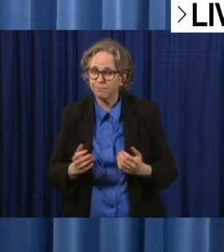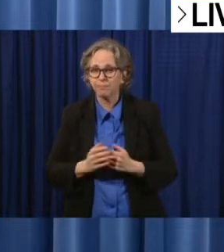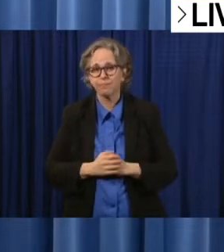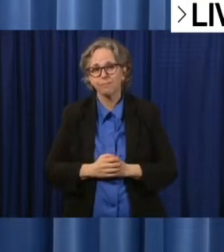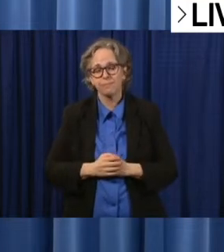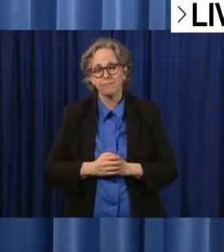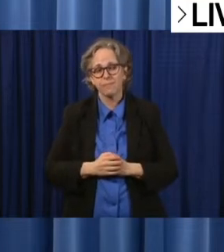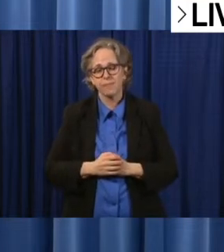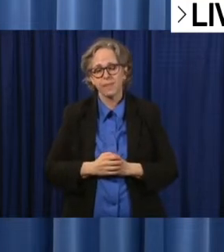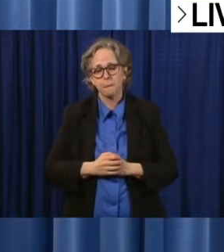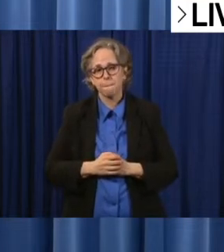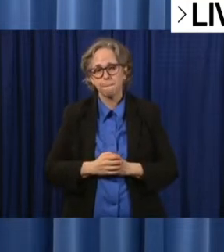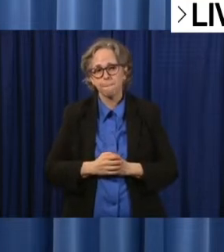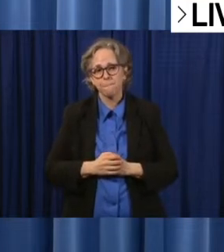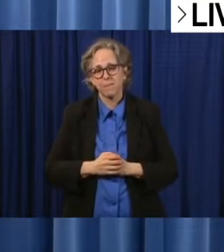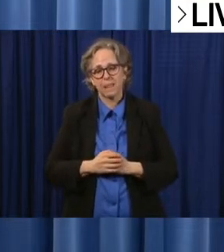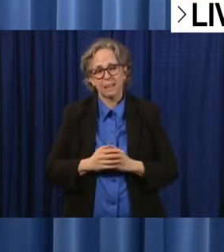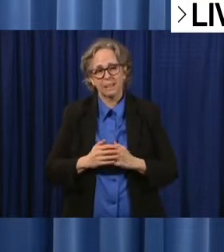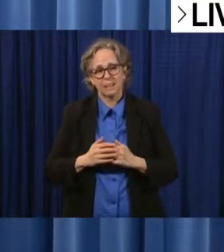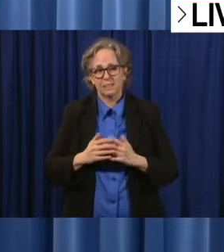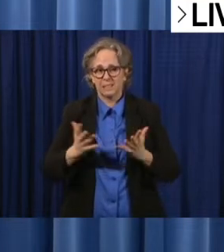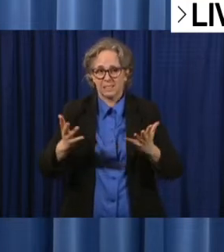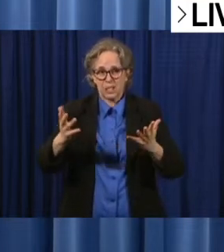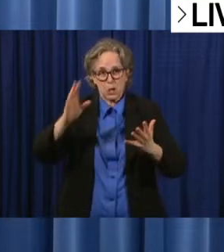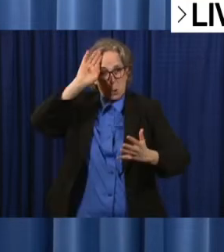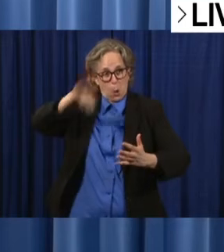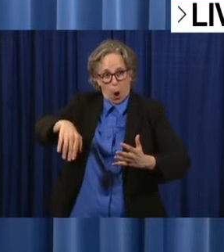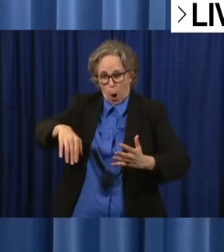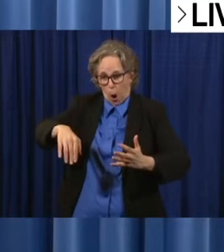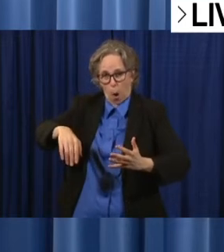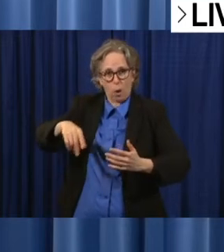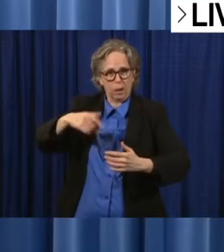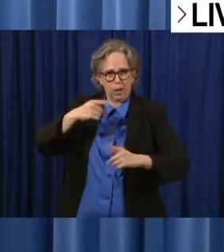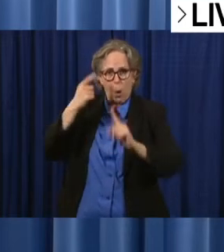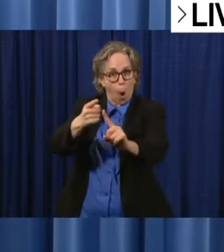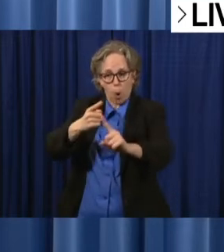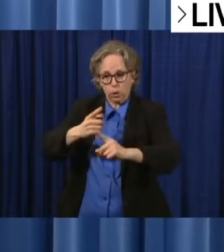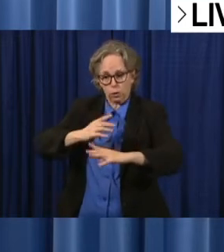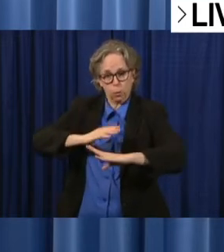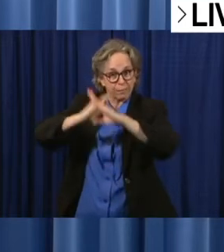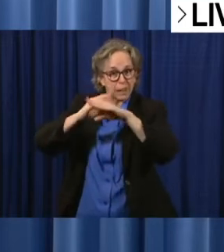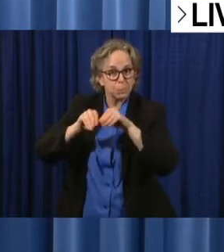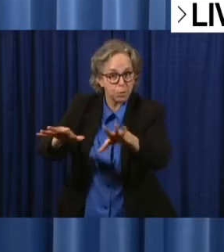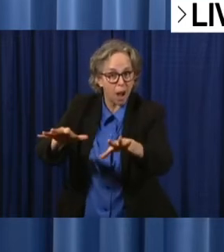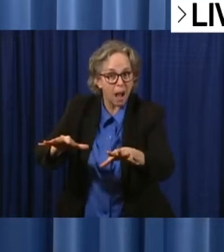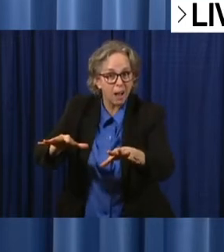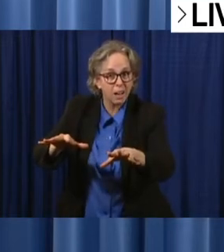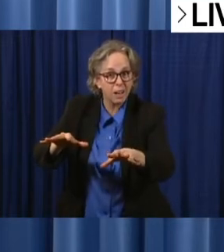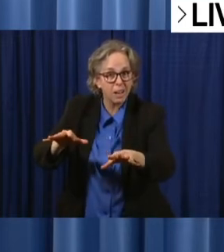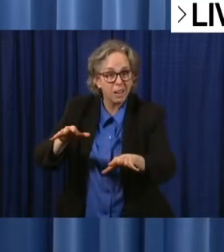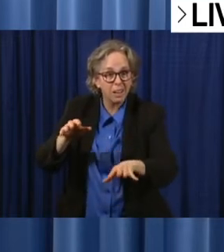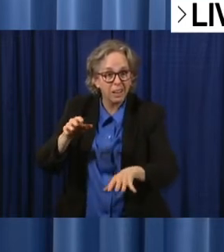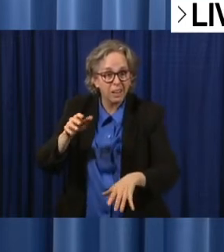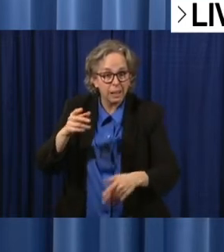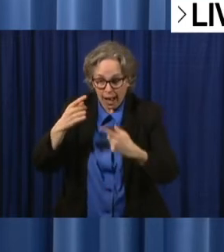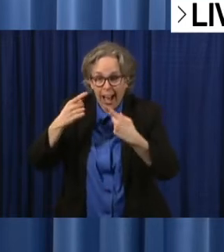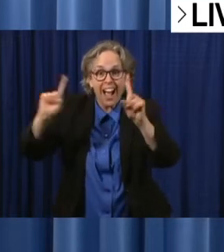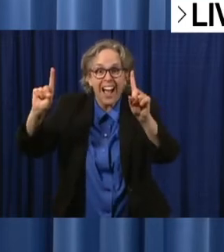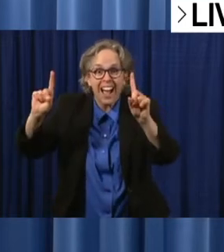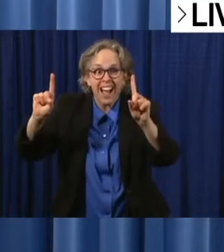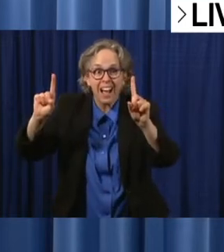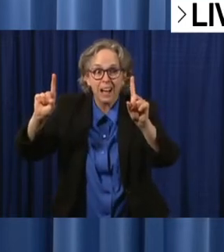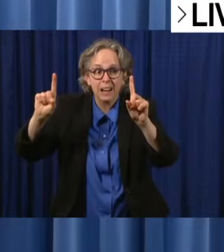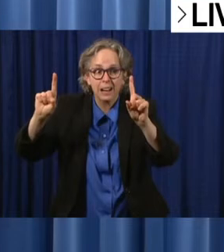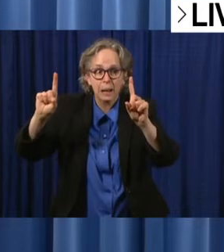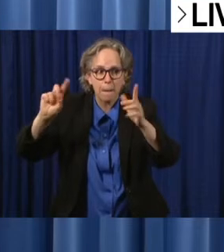Stopping the spread, interrupting the spread of the coronavirus will determine how successful we are